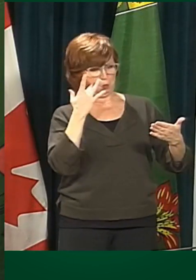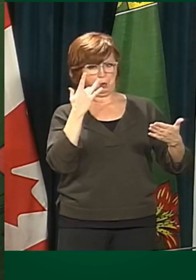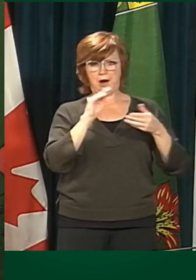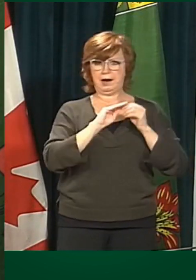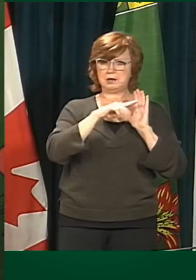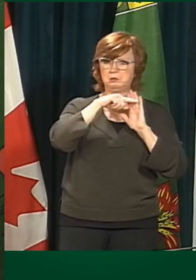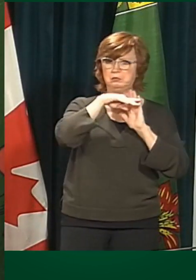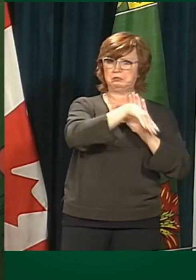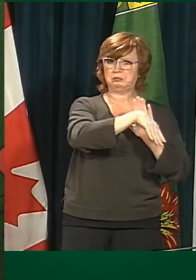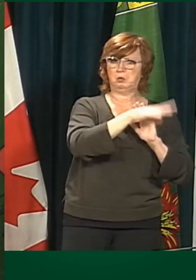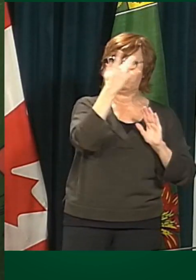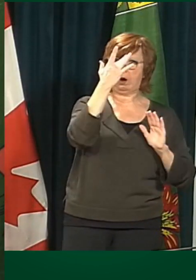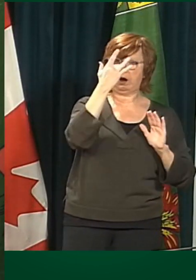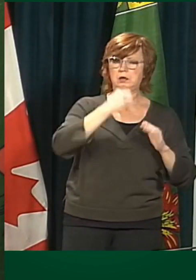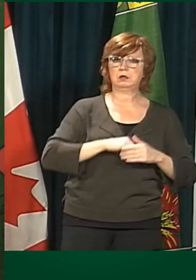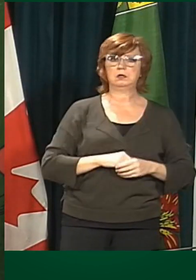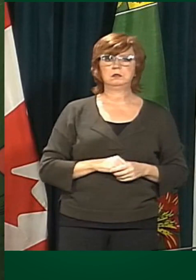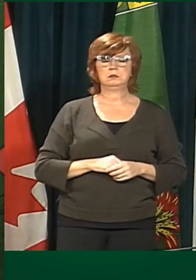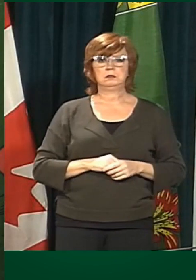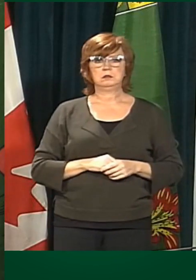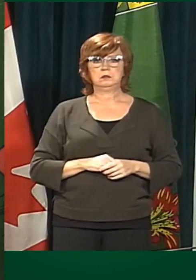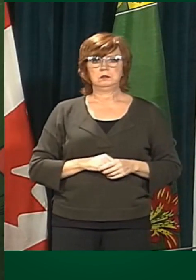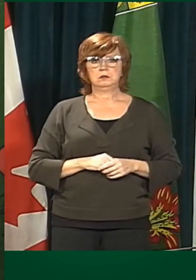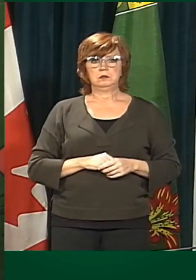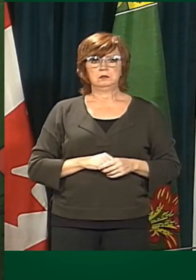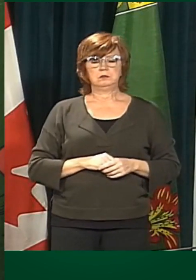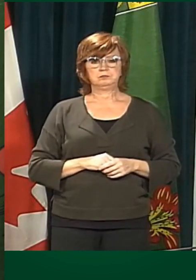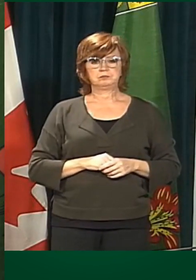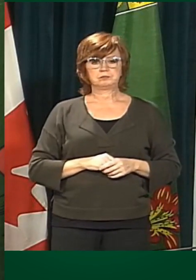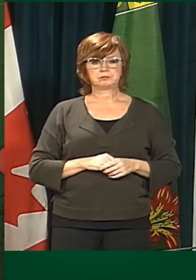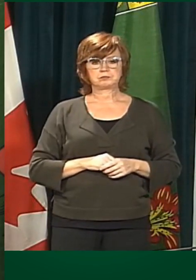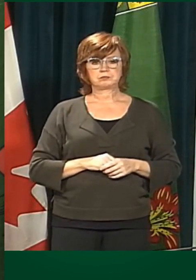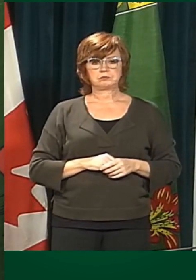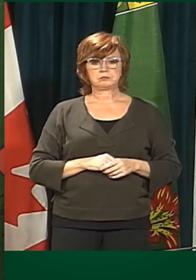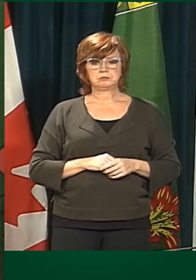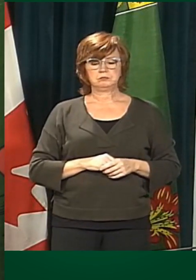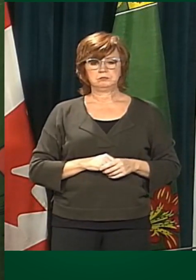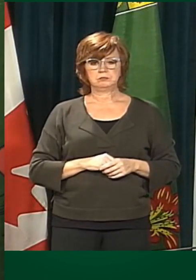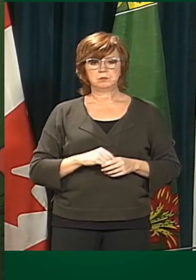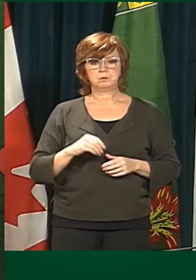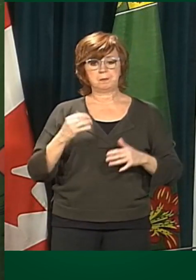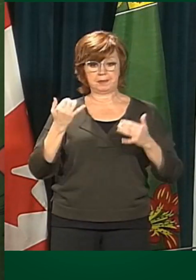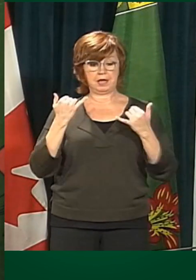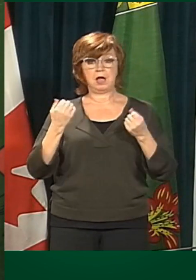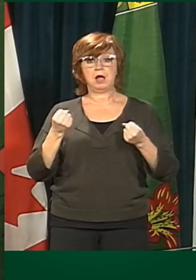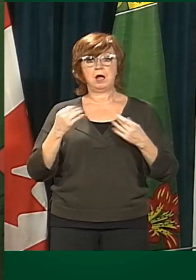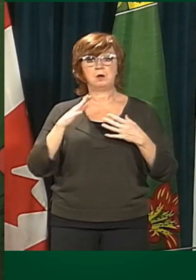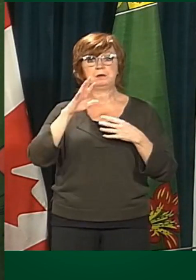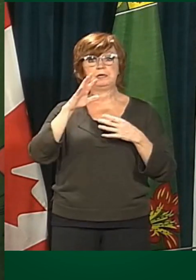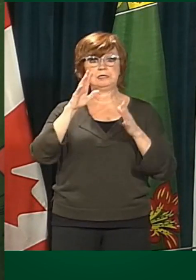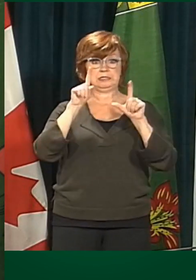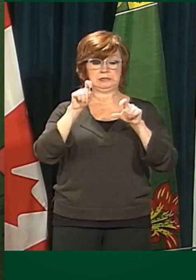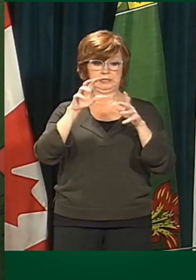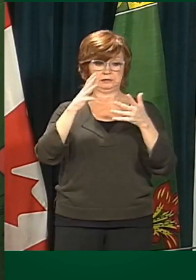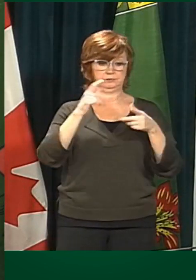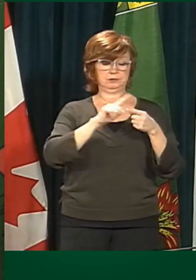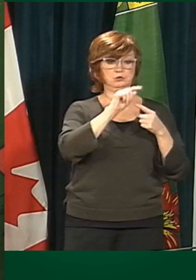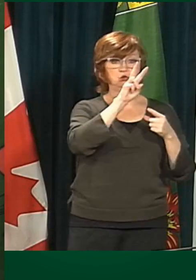even if we look at our test positivity rate, so 23,000 plus tests and